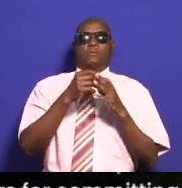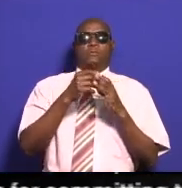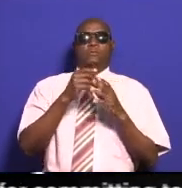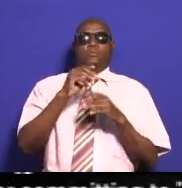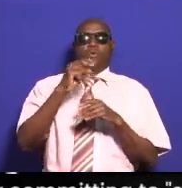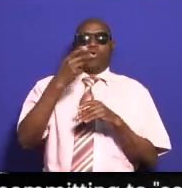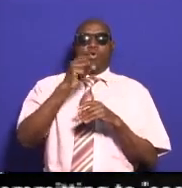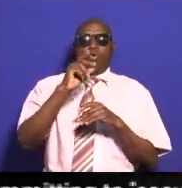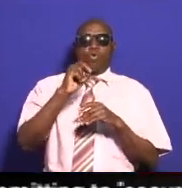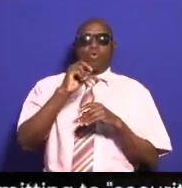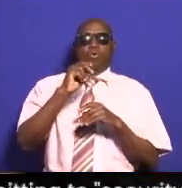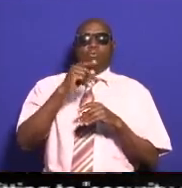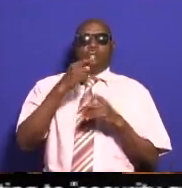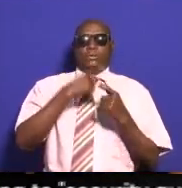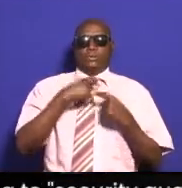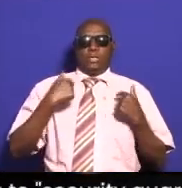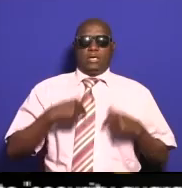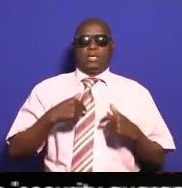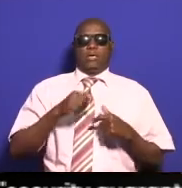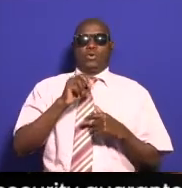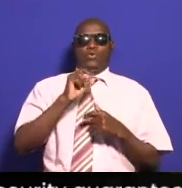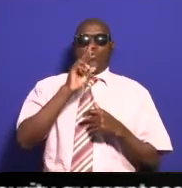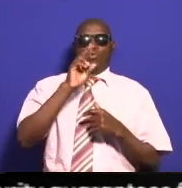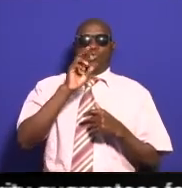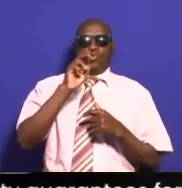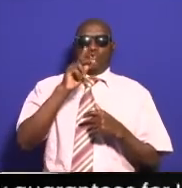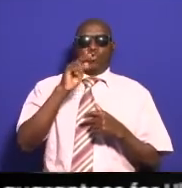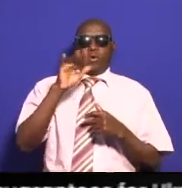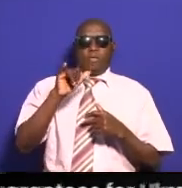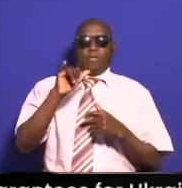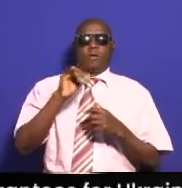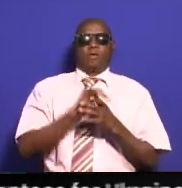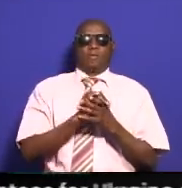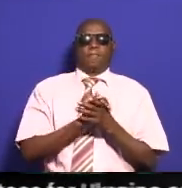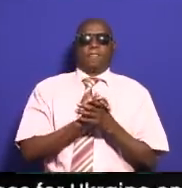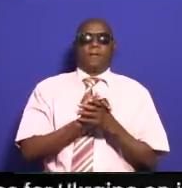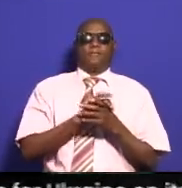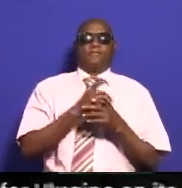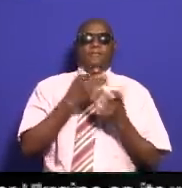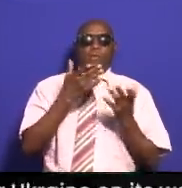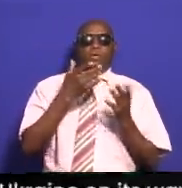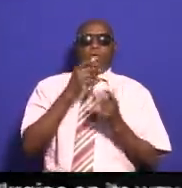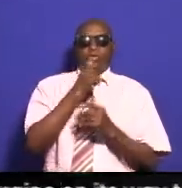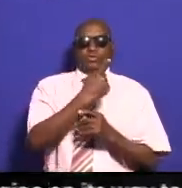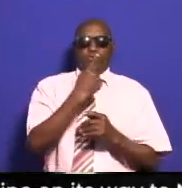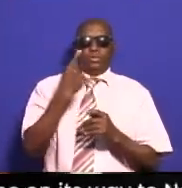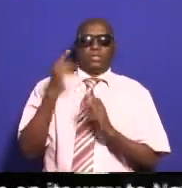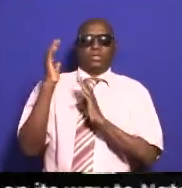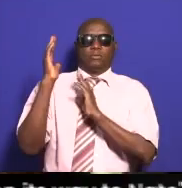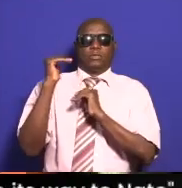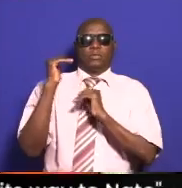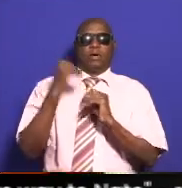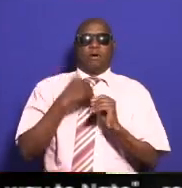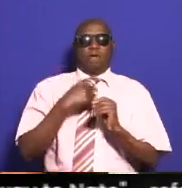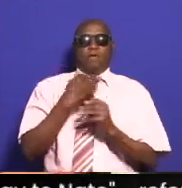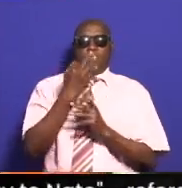China, Scotland, Uruguay and Samoa. The tournament splits the 8 teams into 2 pools, each expected to play 3 pool